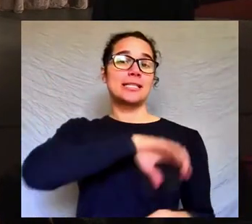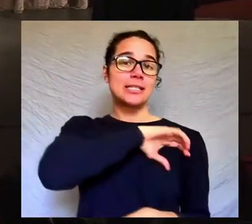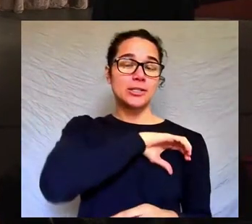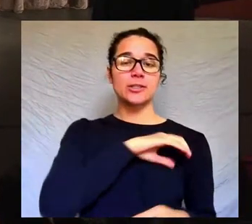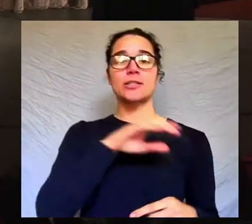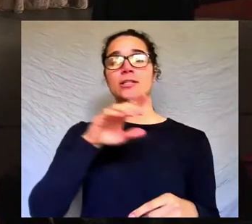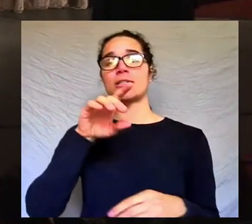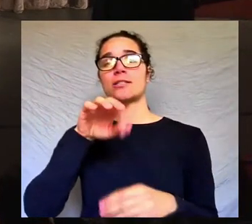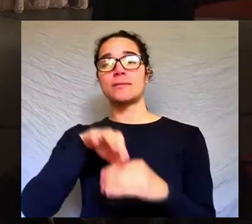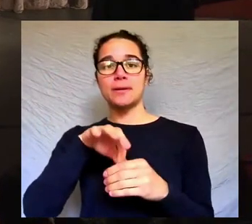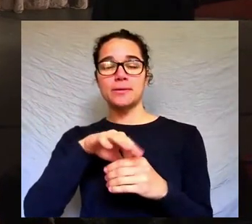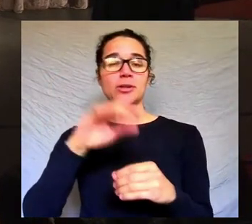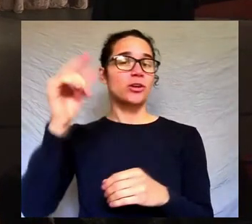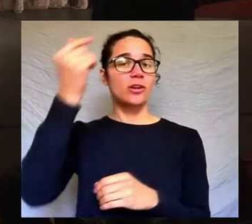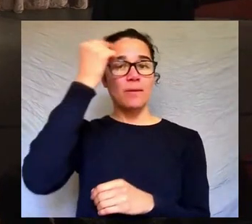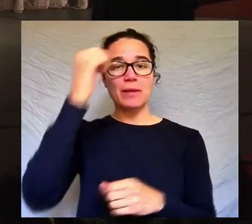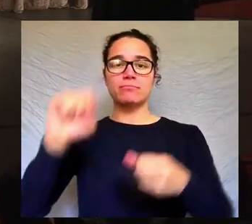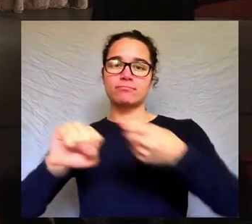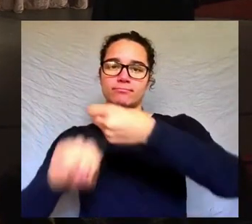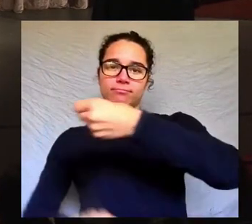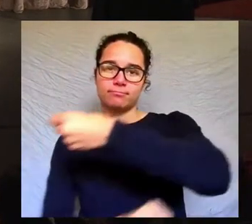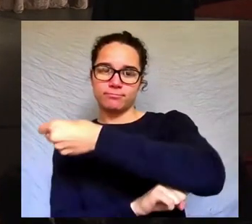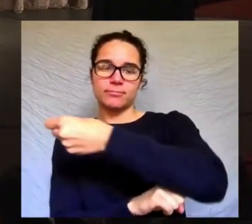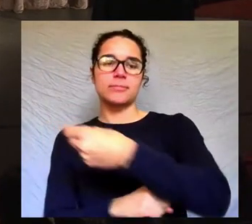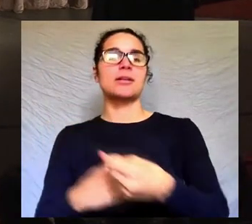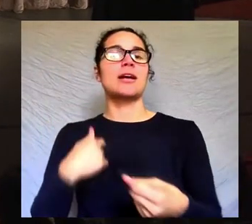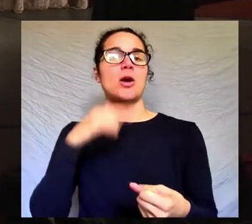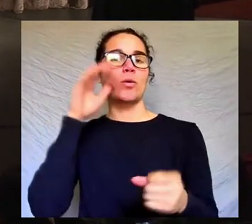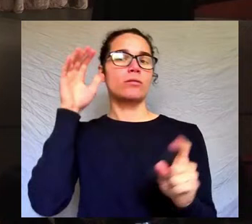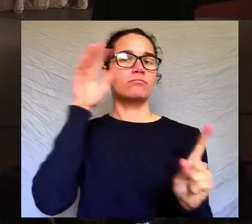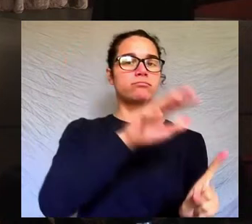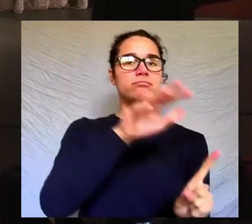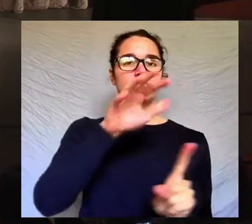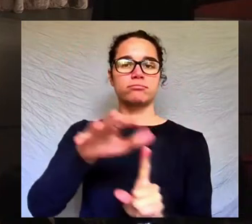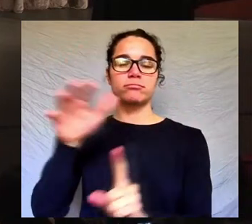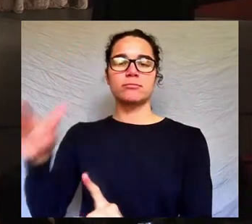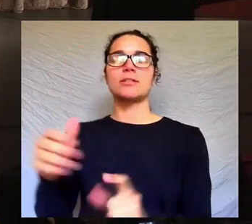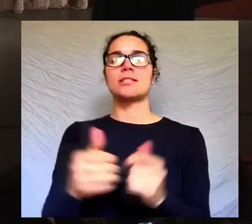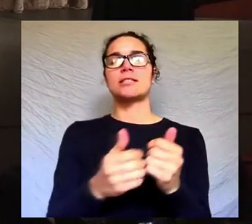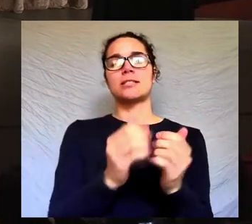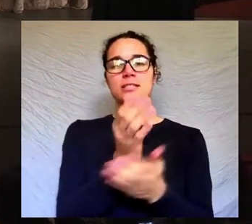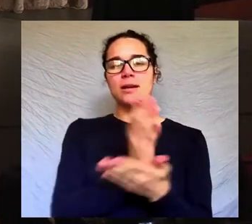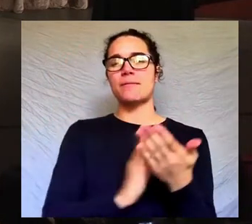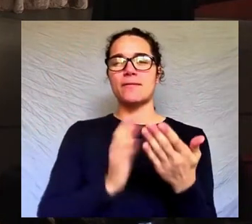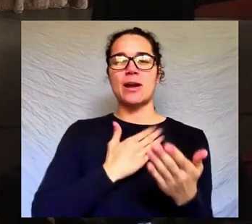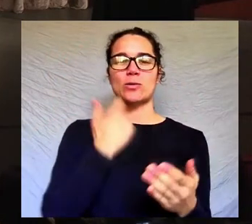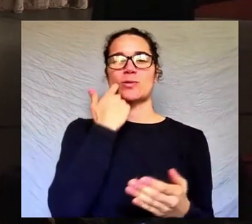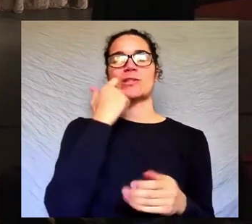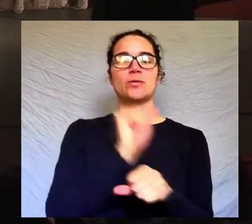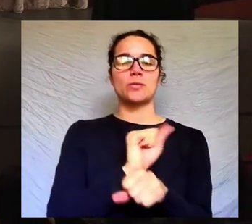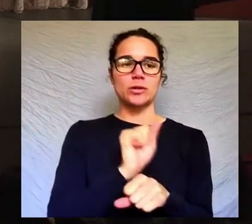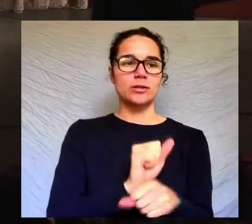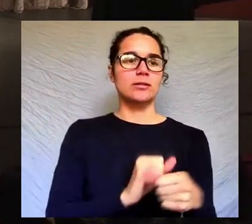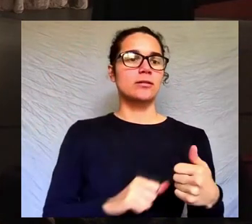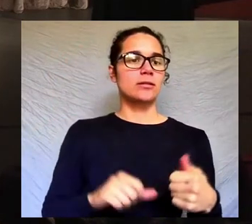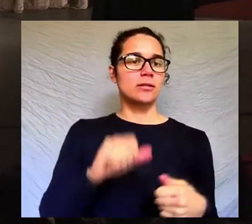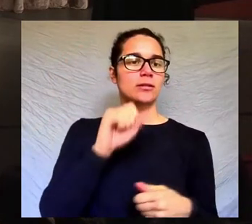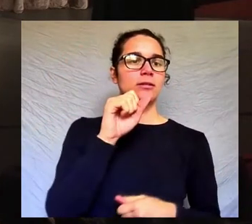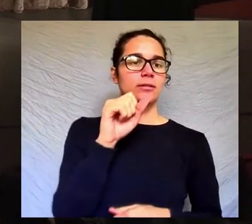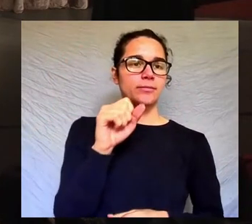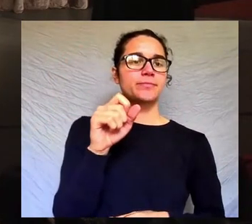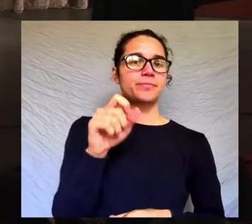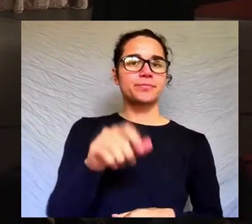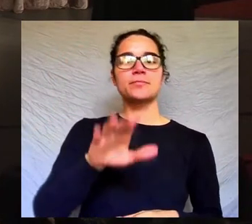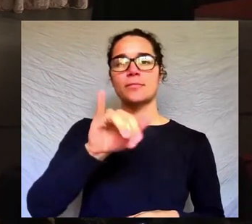of government. I'm going to highlight some of our most recent work. The Civics Collection on PBS Learning Media, created by